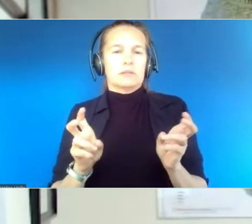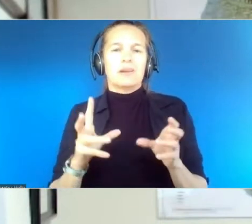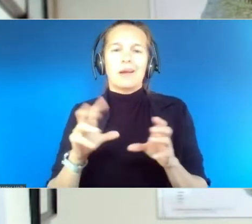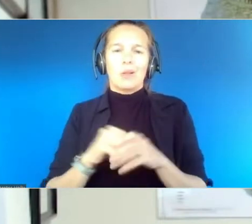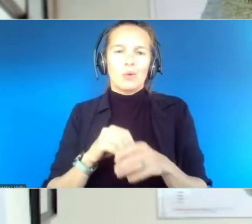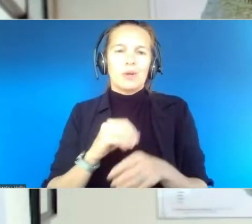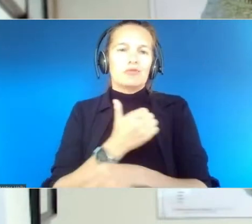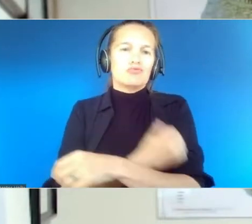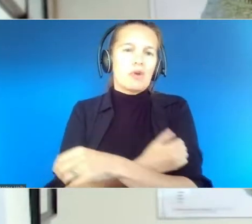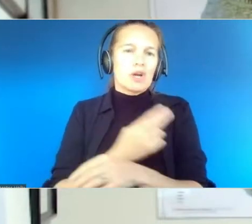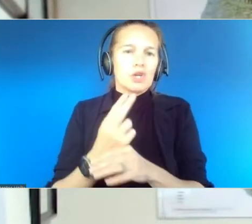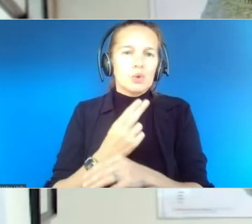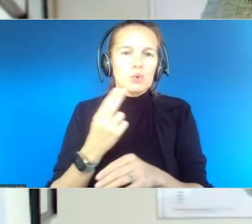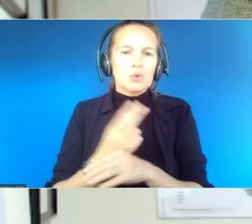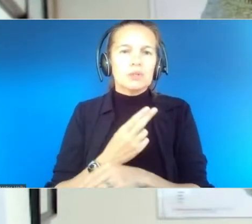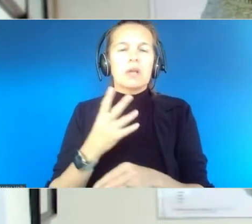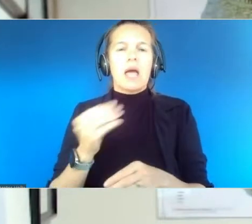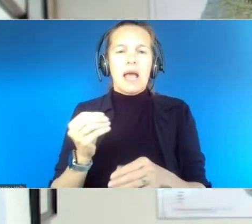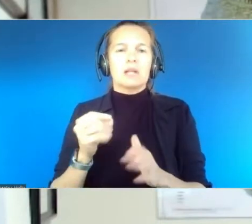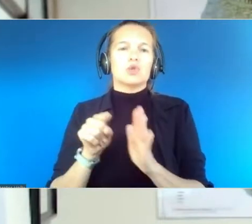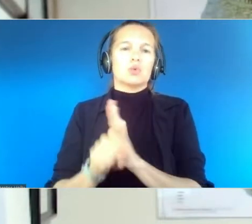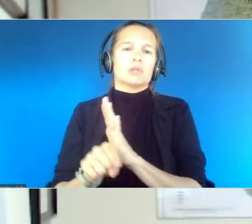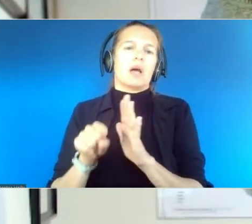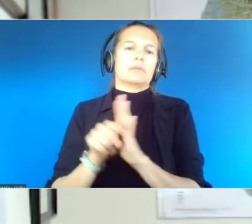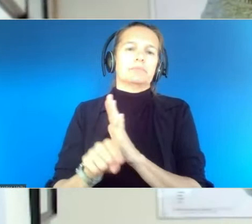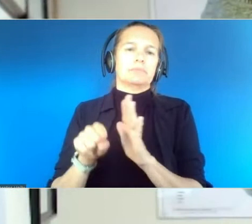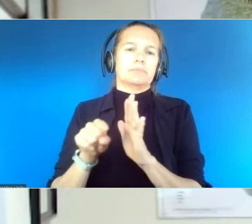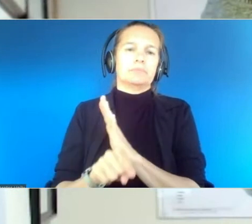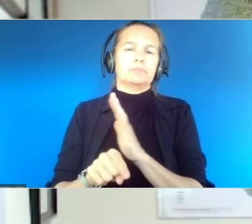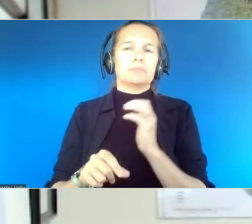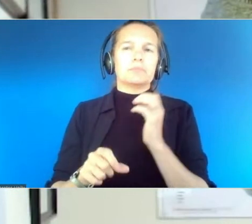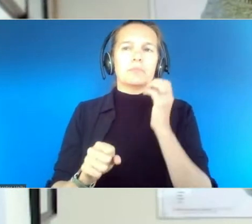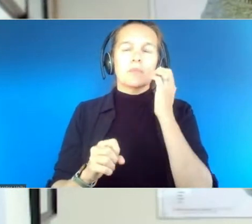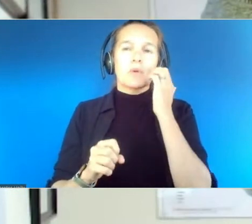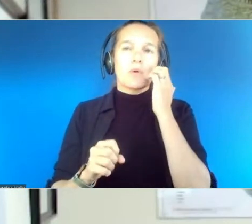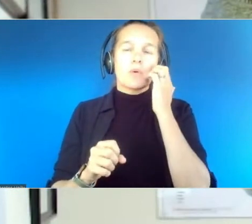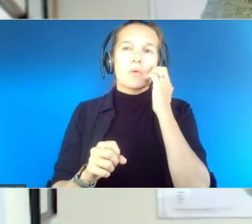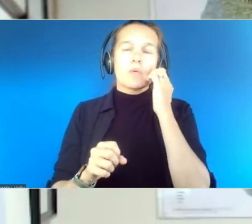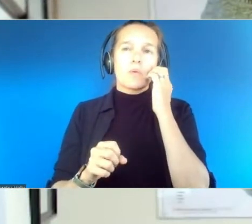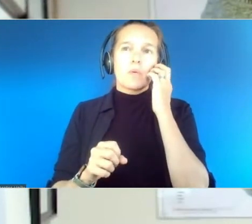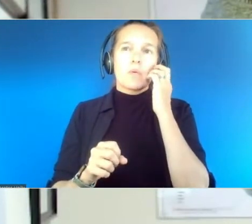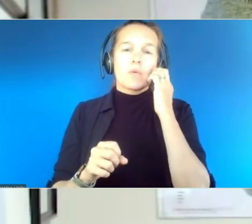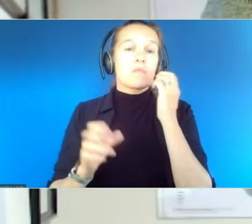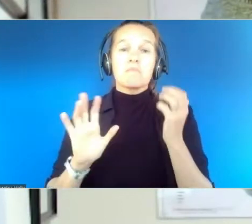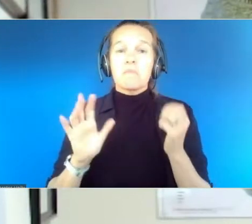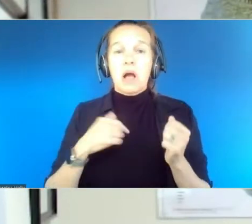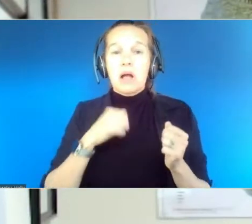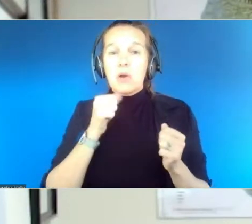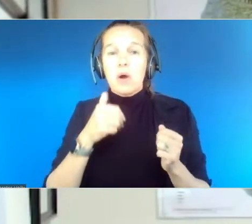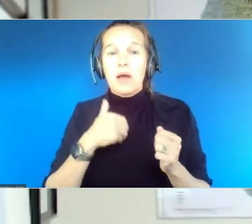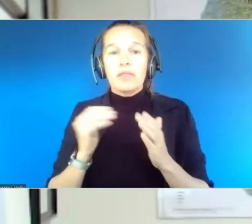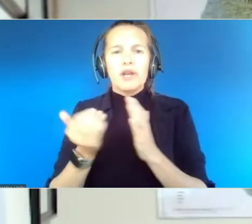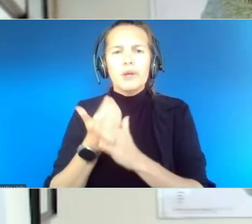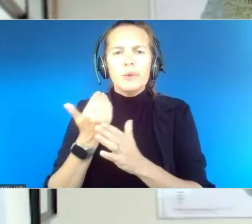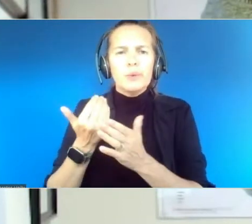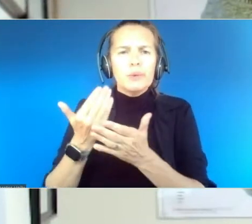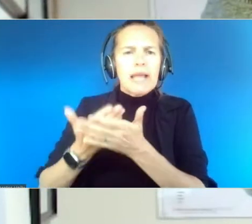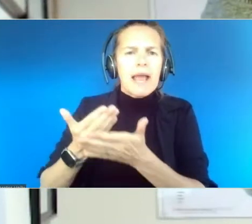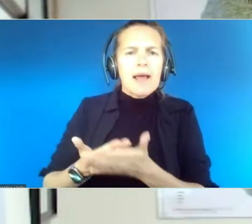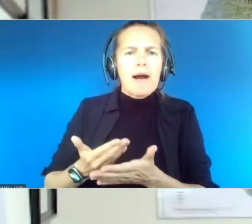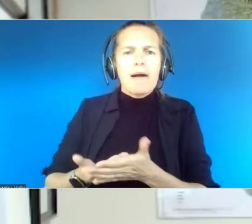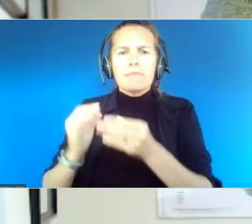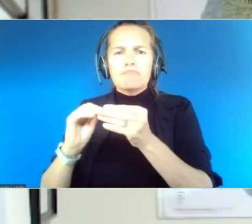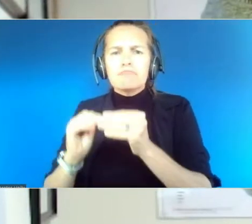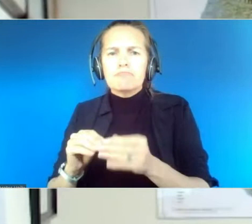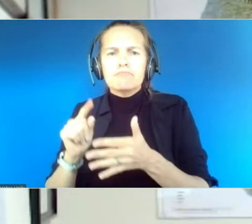use and suicides. So that is something that's, I don't have new data to support that. Our